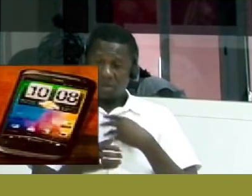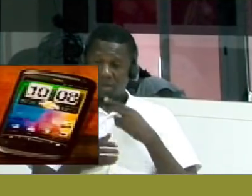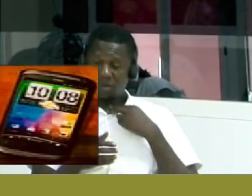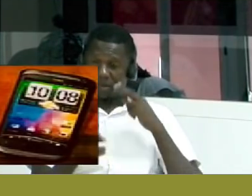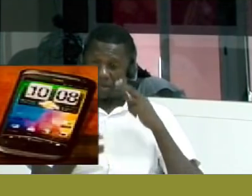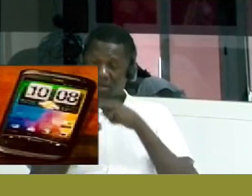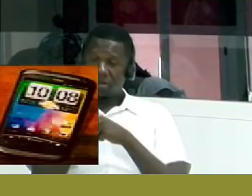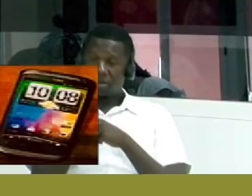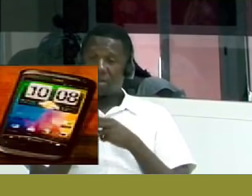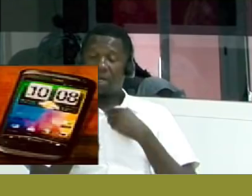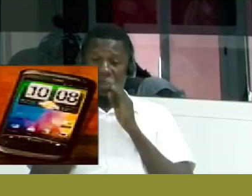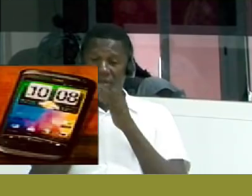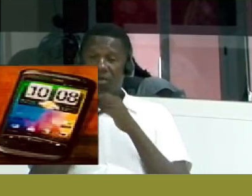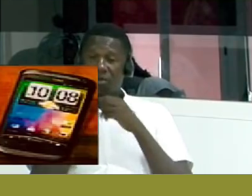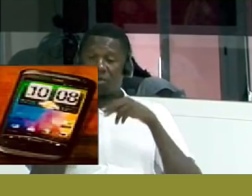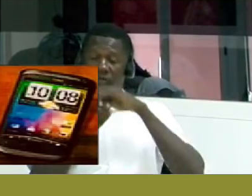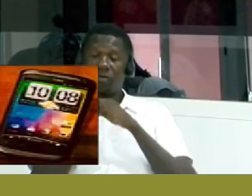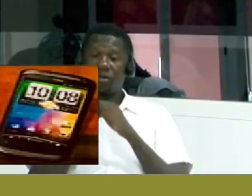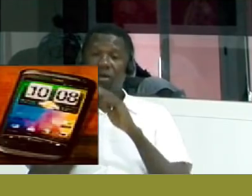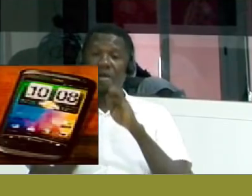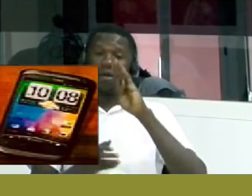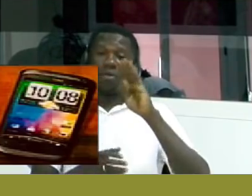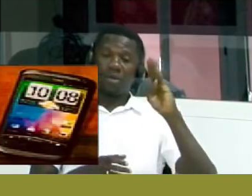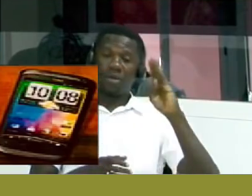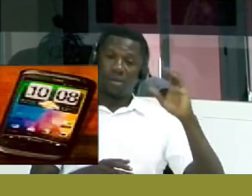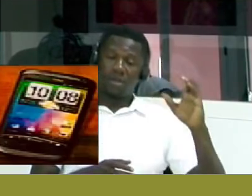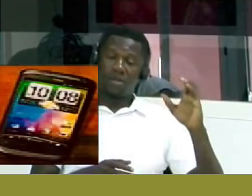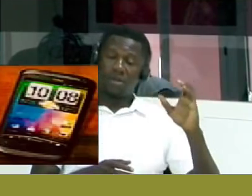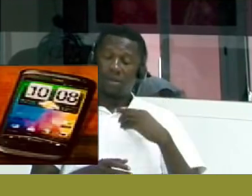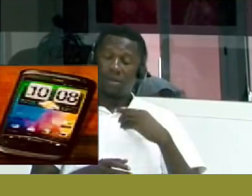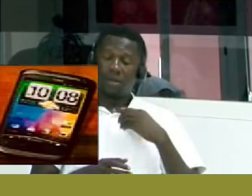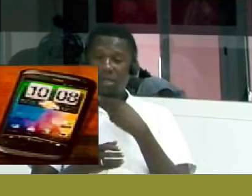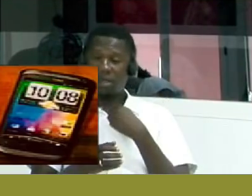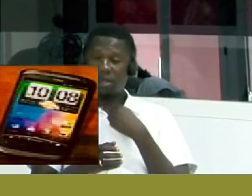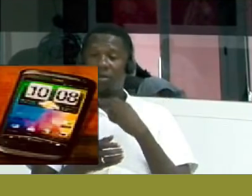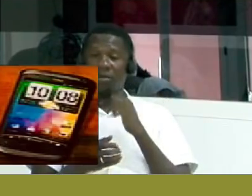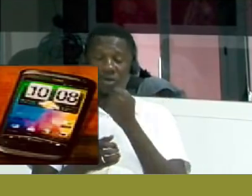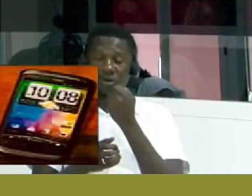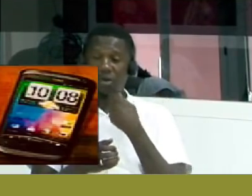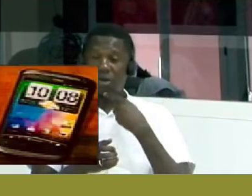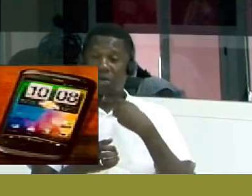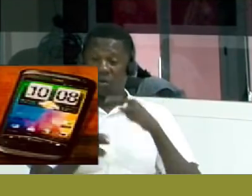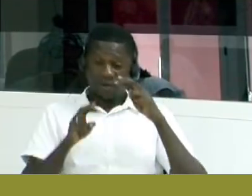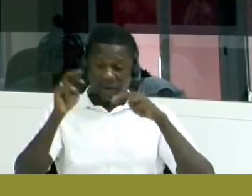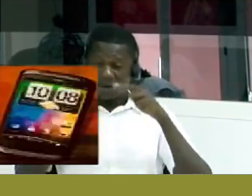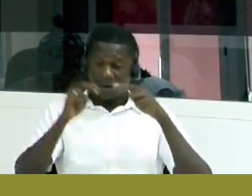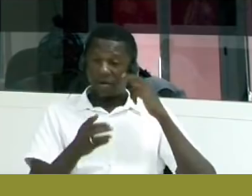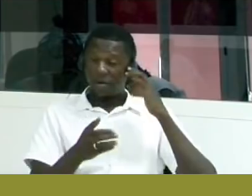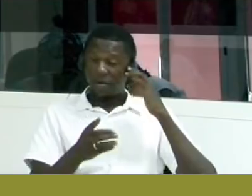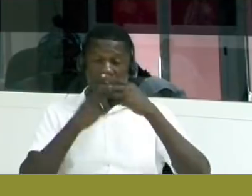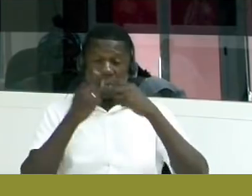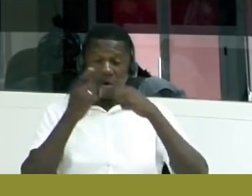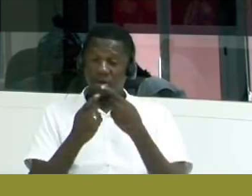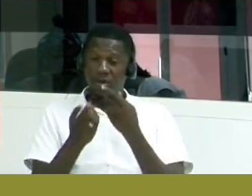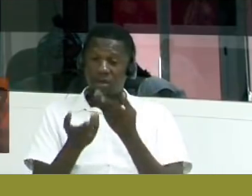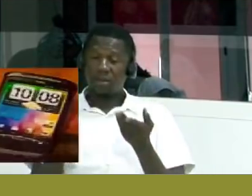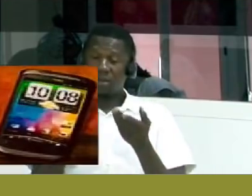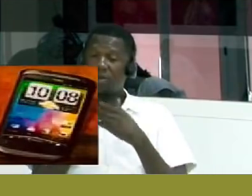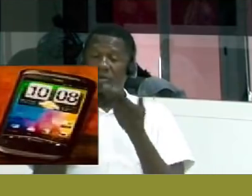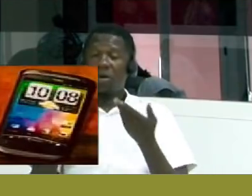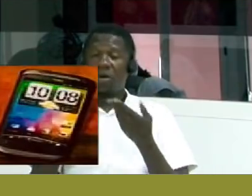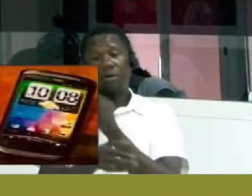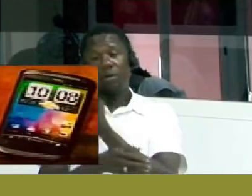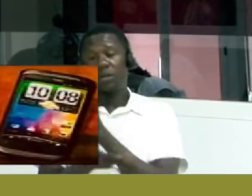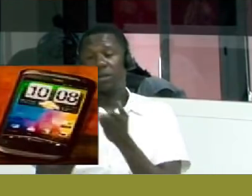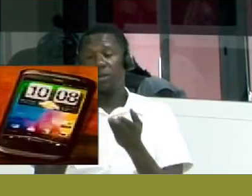said it over Focus on Africa. I said, I will go to the bottom of this. And it's because I wanted to go to the bottom of this. That is why I ended up the way I did. Thank God. I